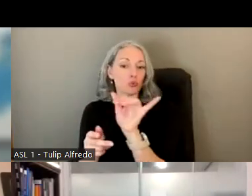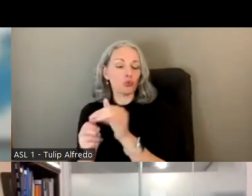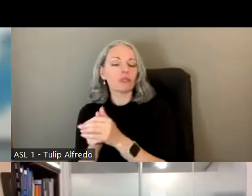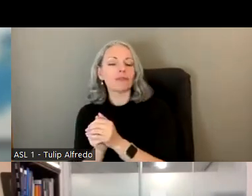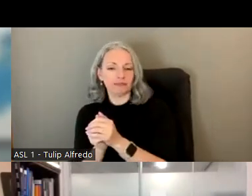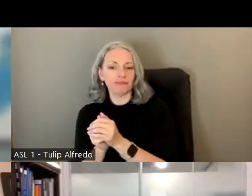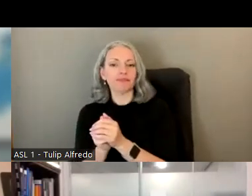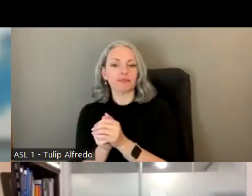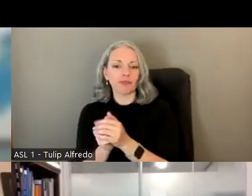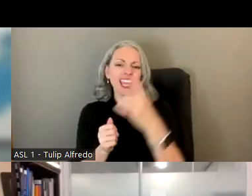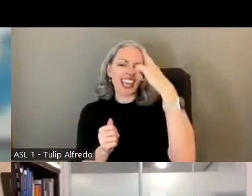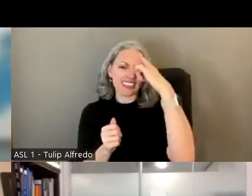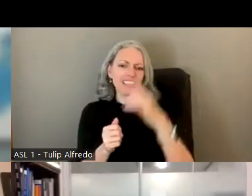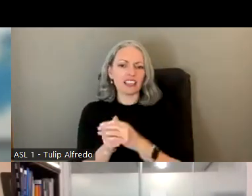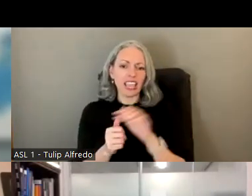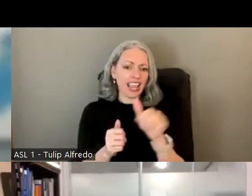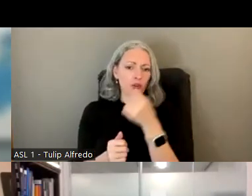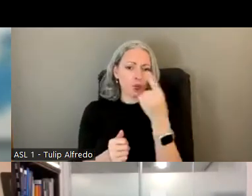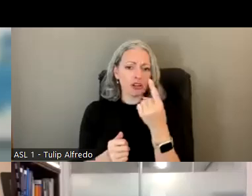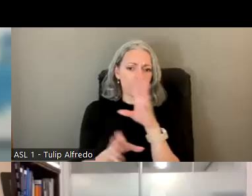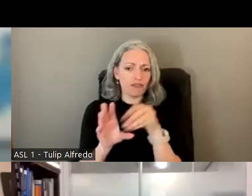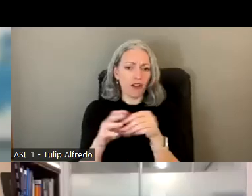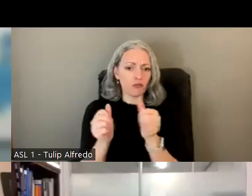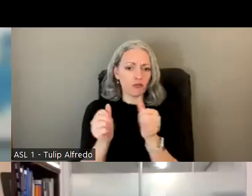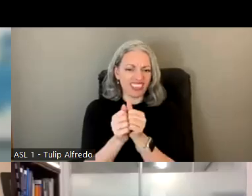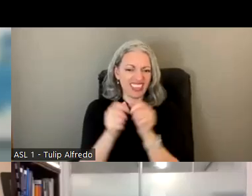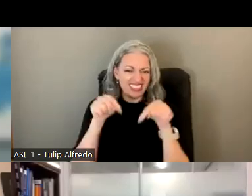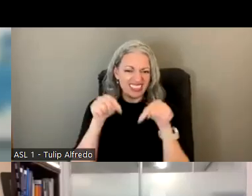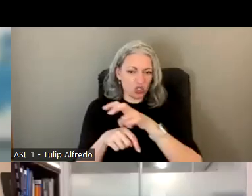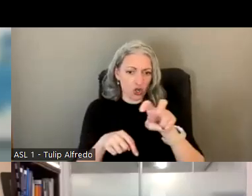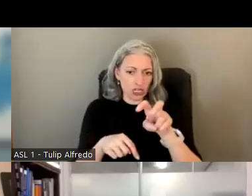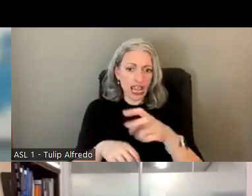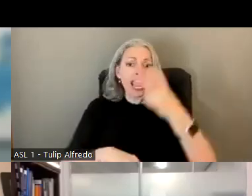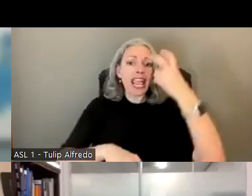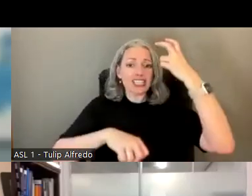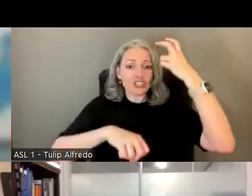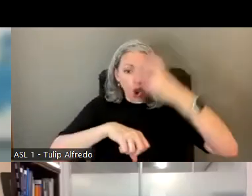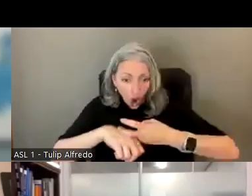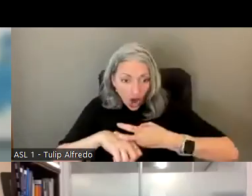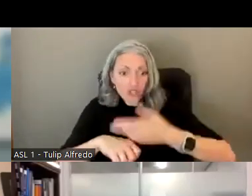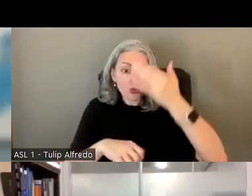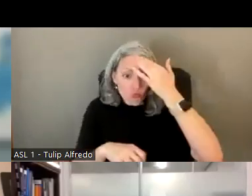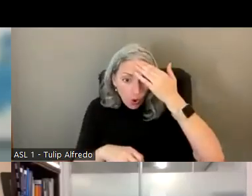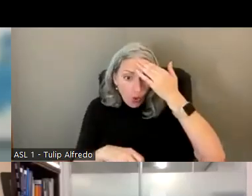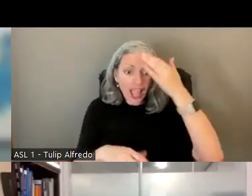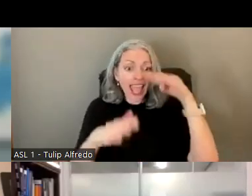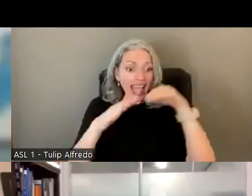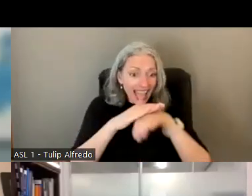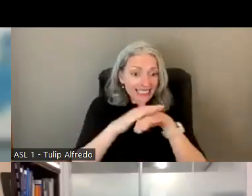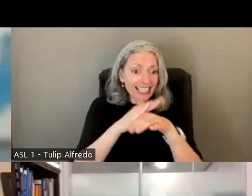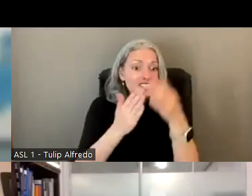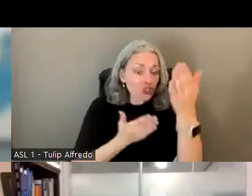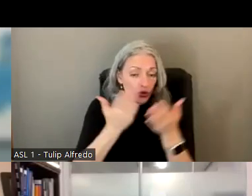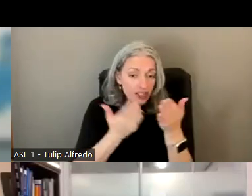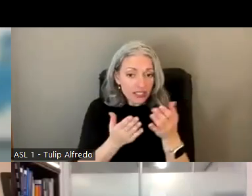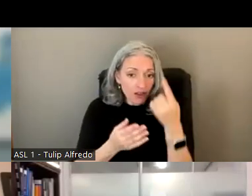population. And I think anybody who's been on this journey can tell you how hard it is to navigate accessing services for